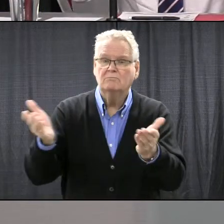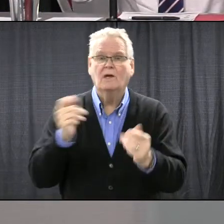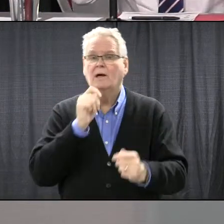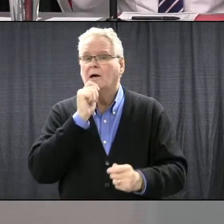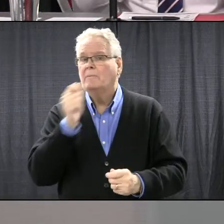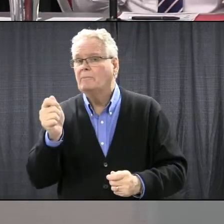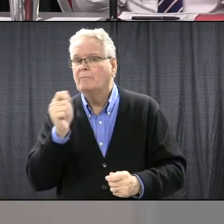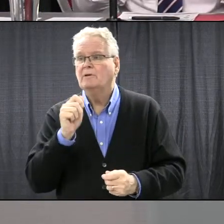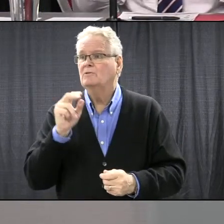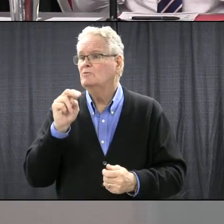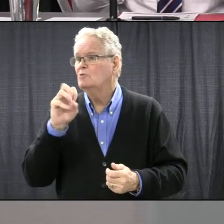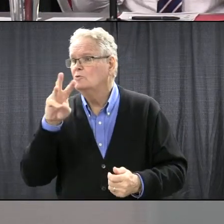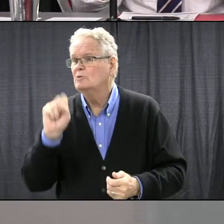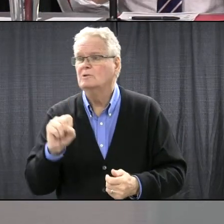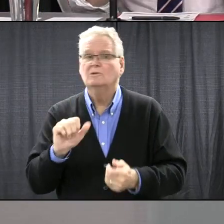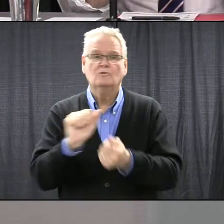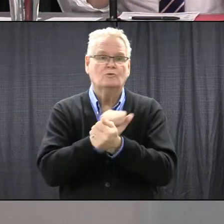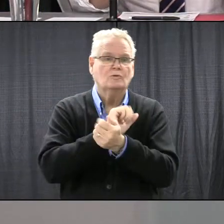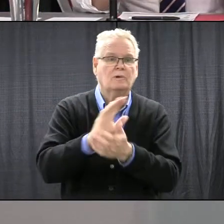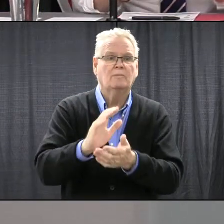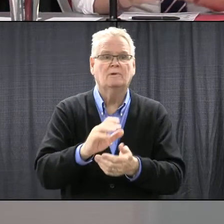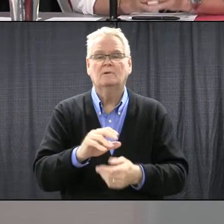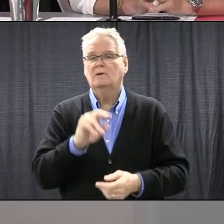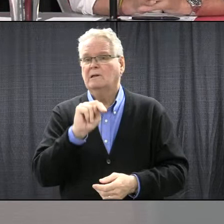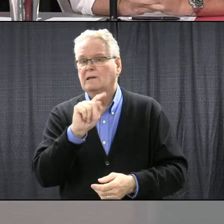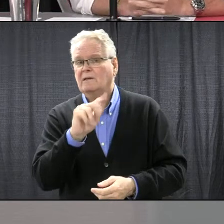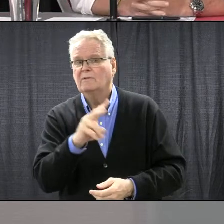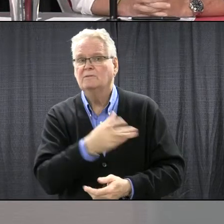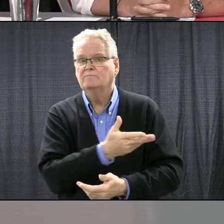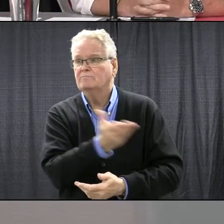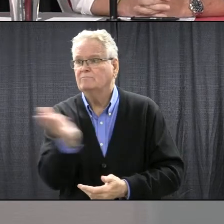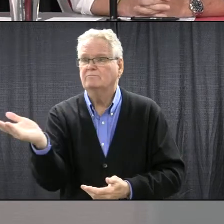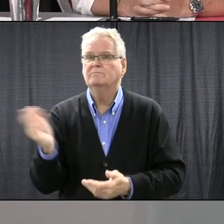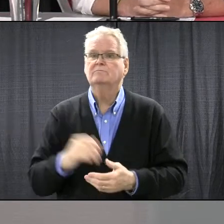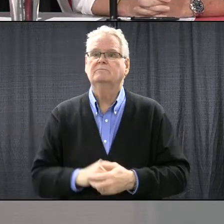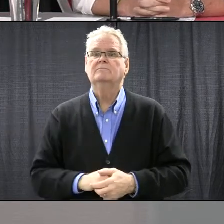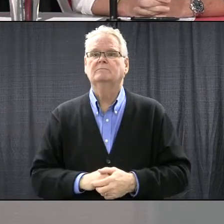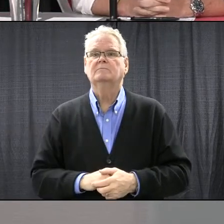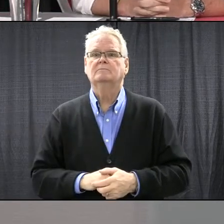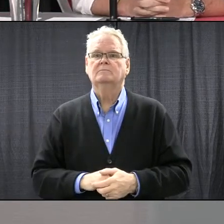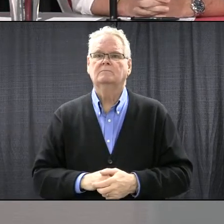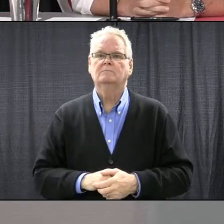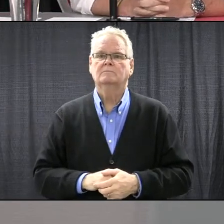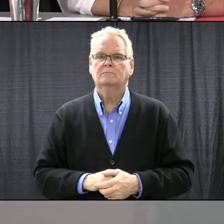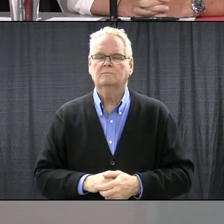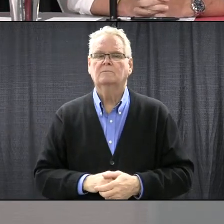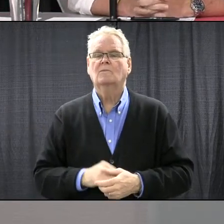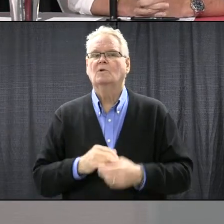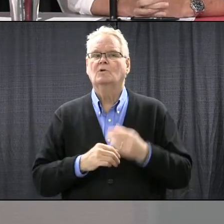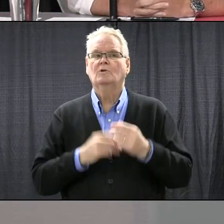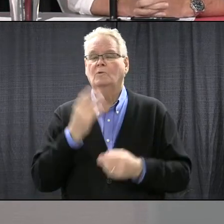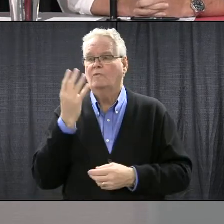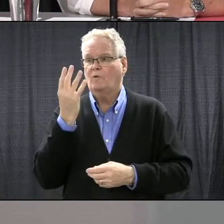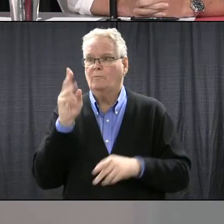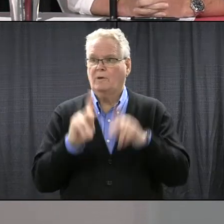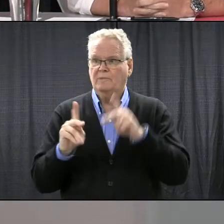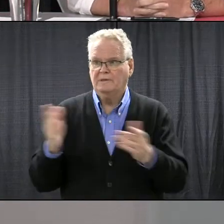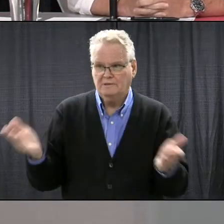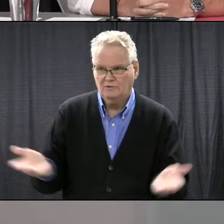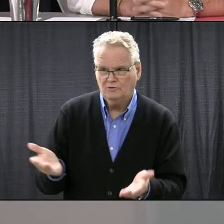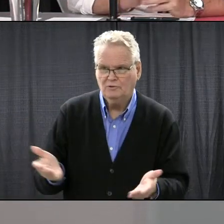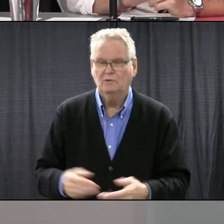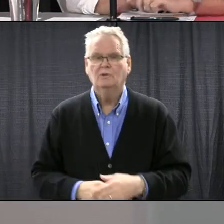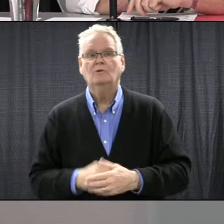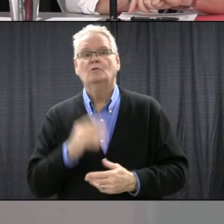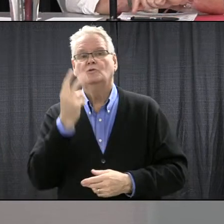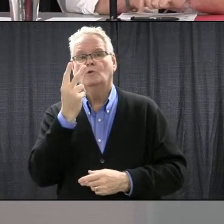Thank you, Premier. For the benefit of our speakers, we have 4 media in person and 2 joining by phone. The first round of the question and answer session will give each reporter